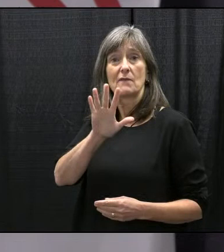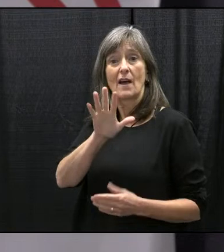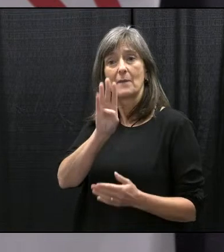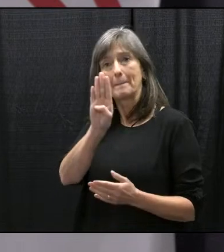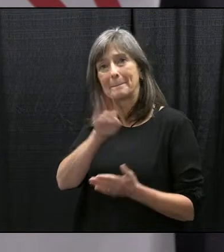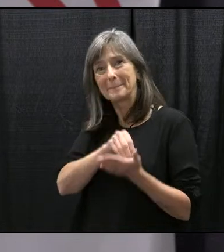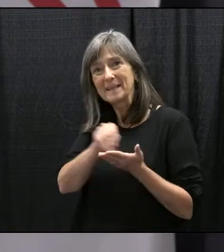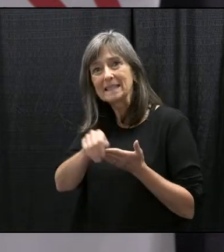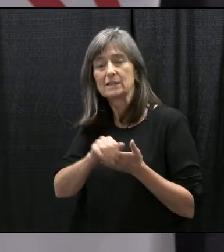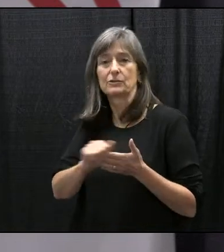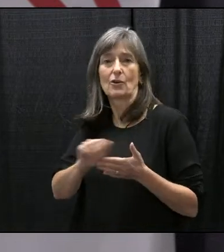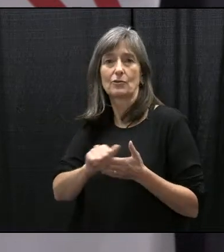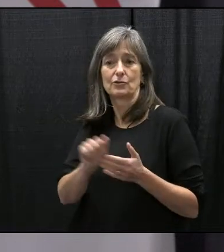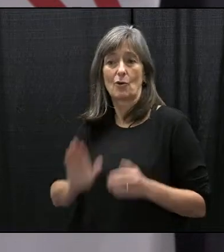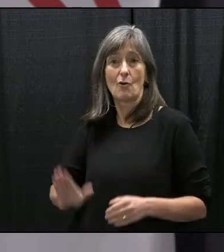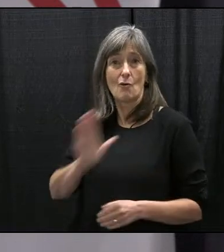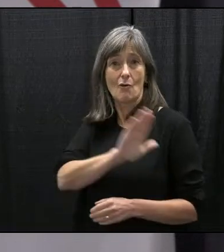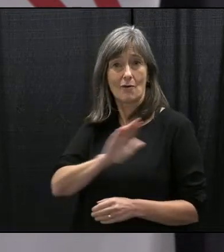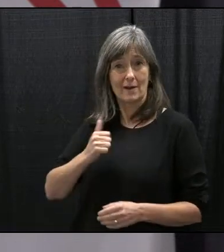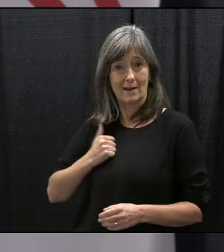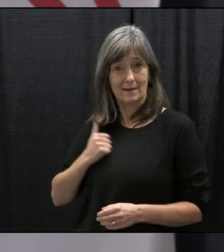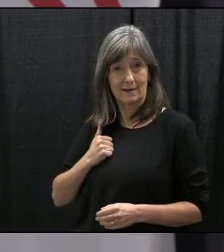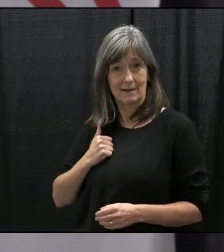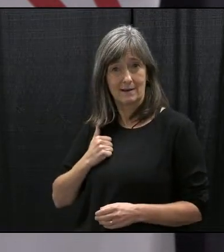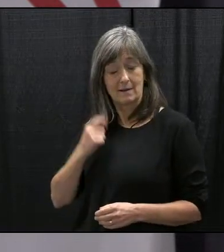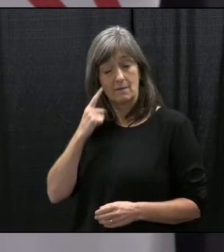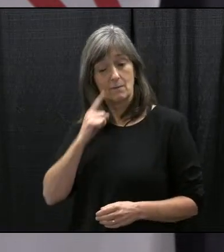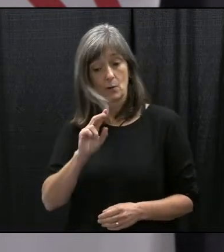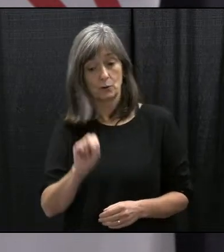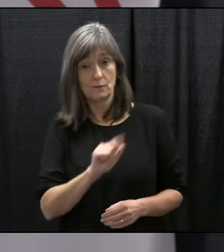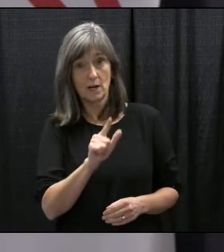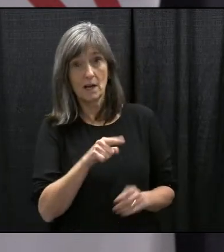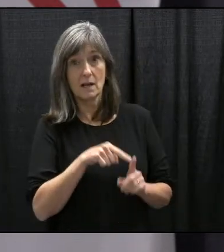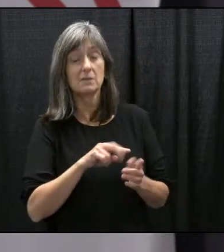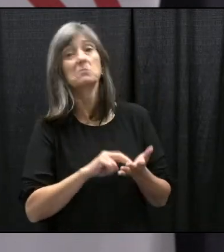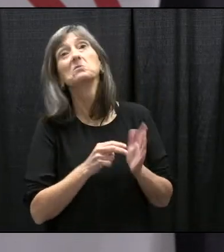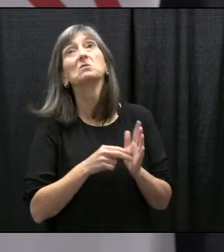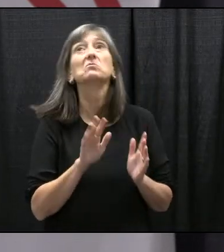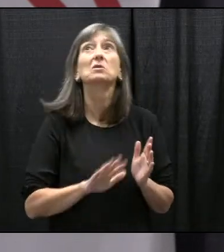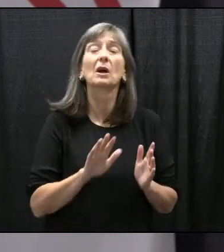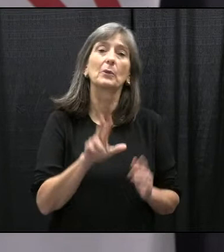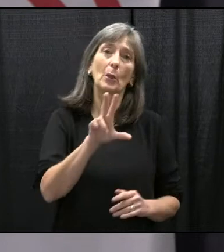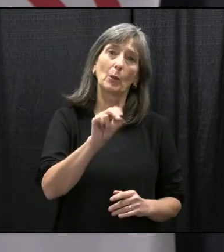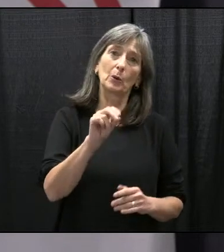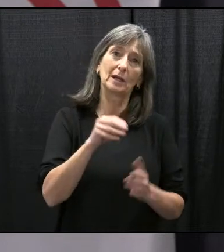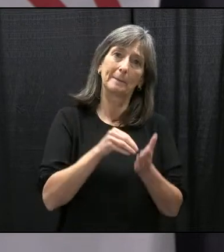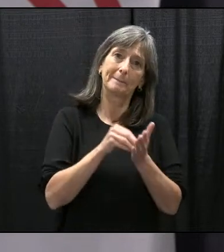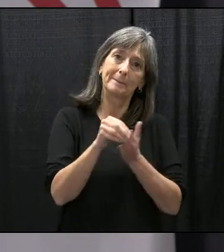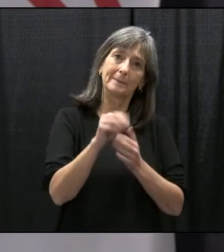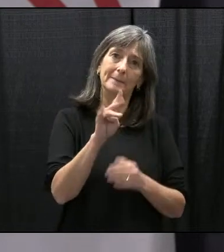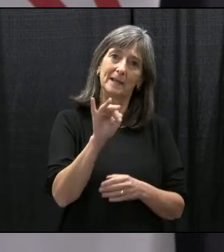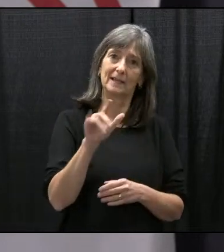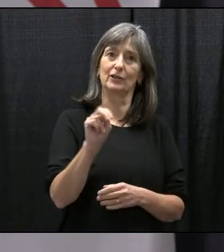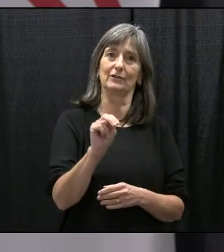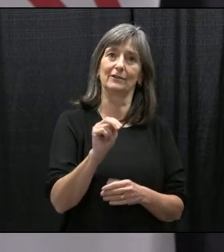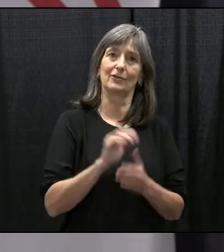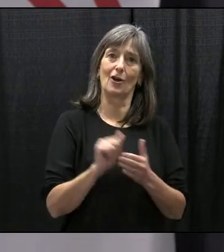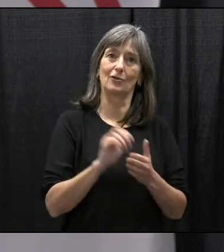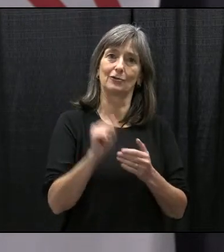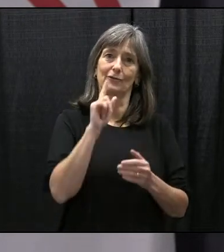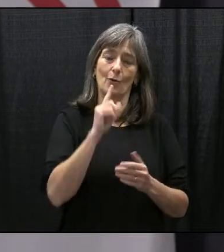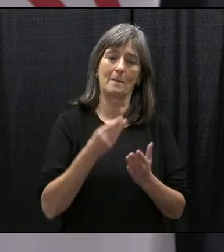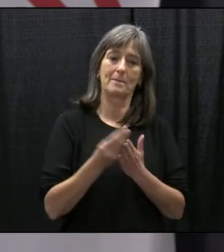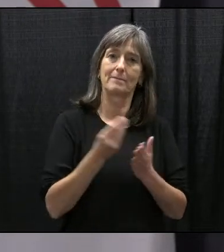nationally, and that, in terms of Newfoundland context, would be roughly $30 million in economic